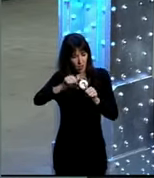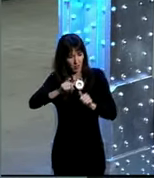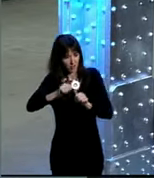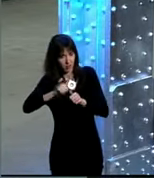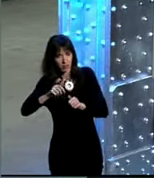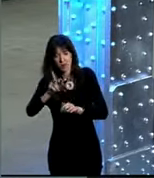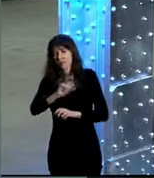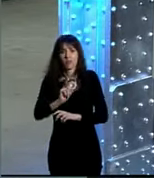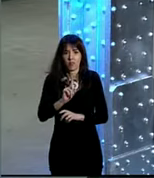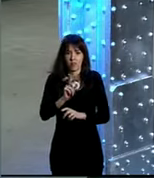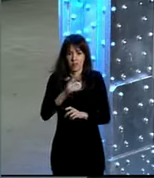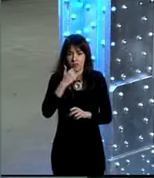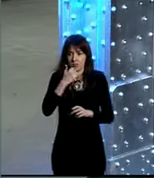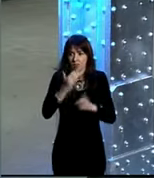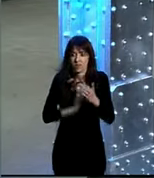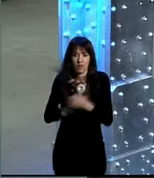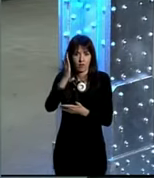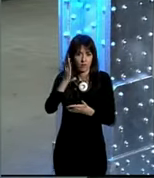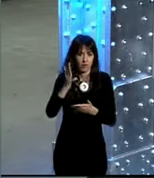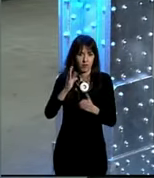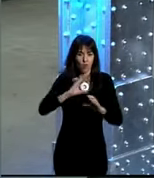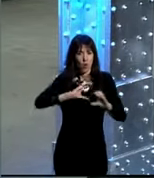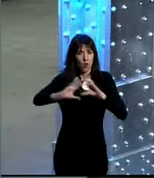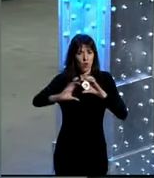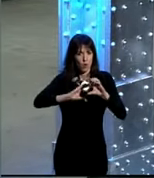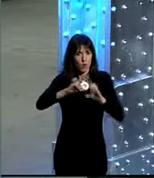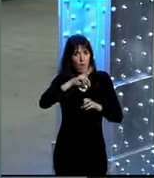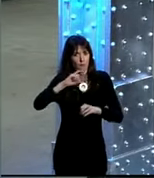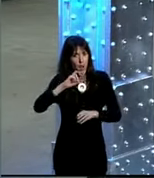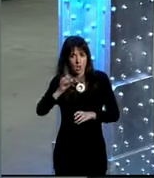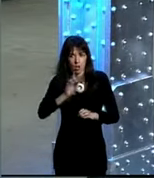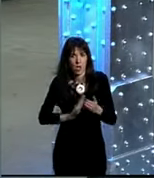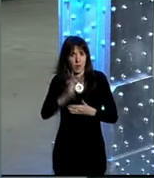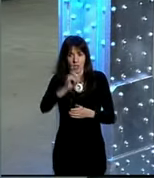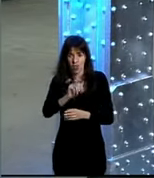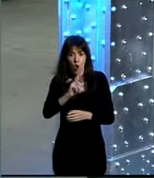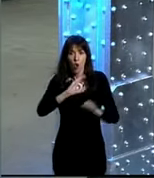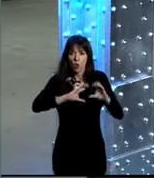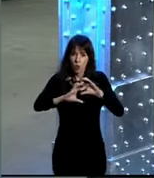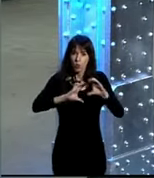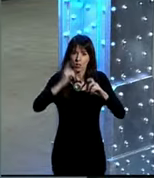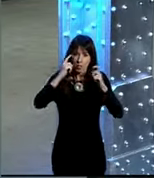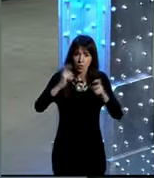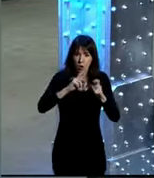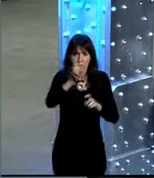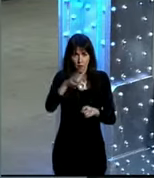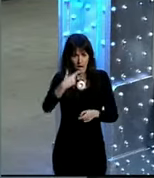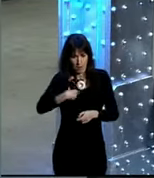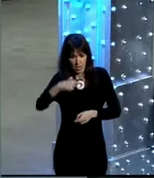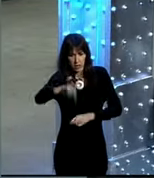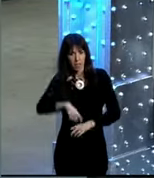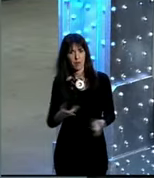communication. That's what we're all aiming for in one way or another. Communication that is meaningful for you as well as for your